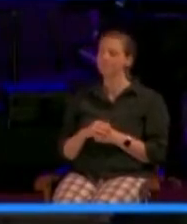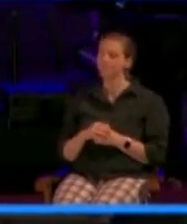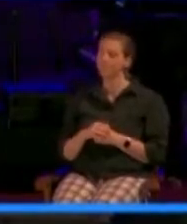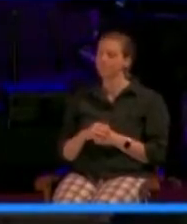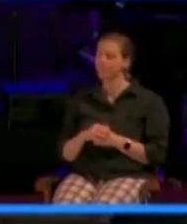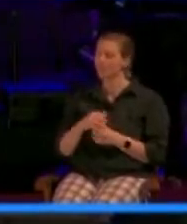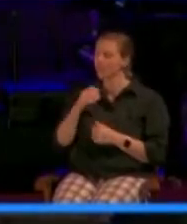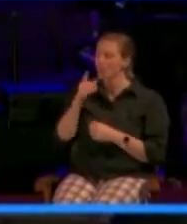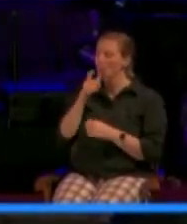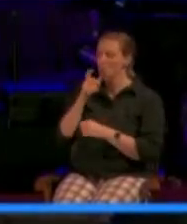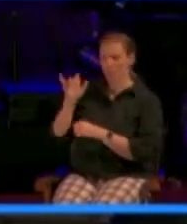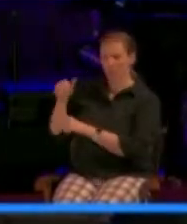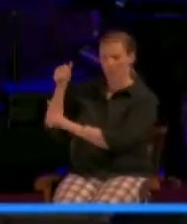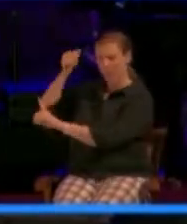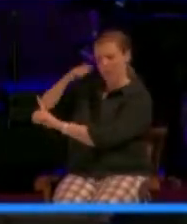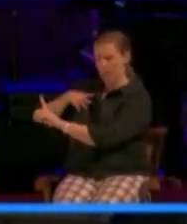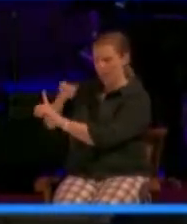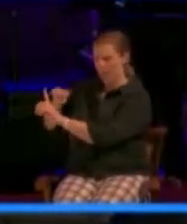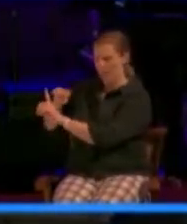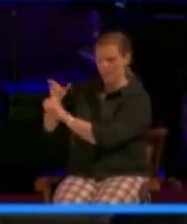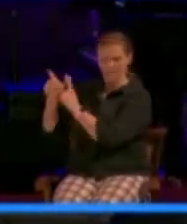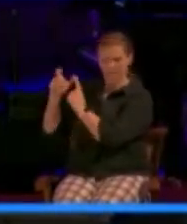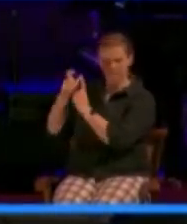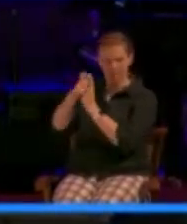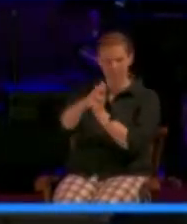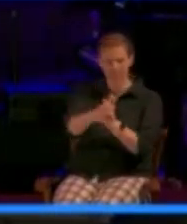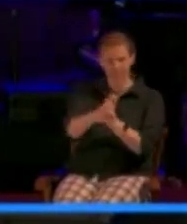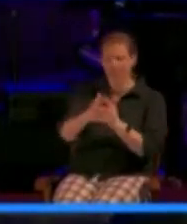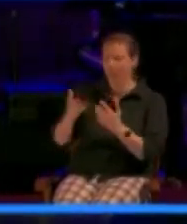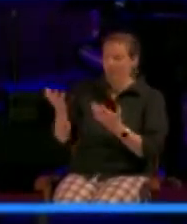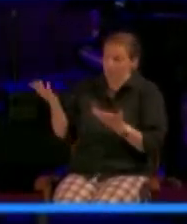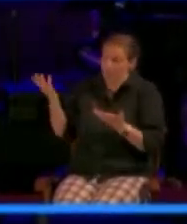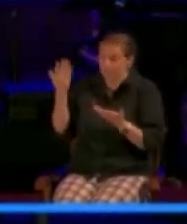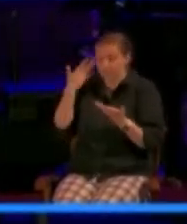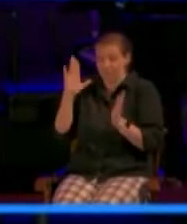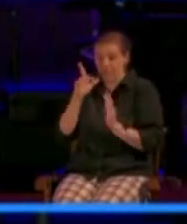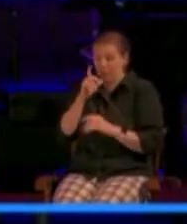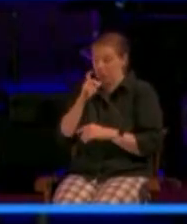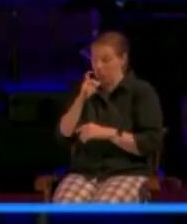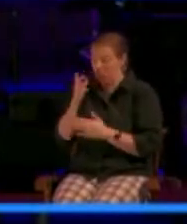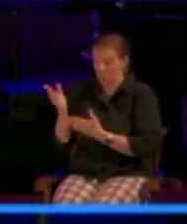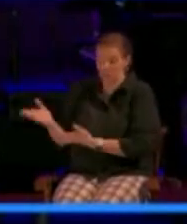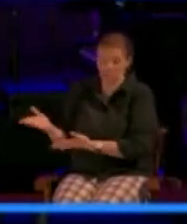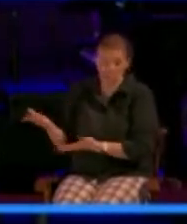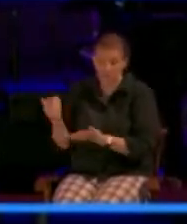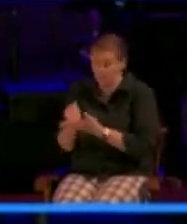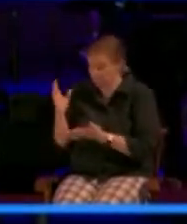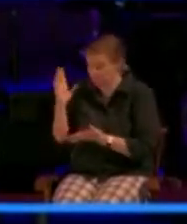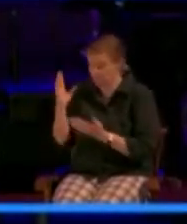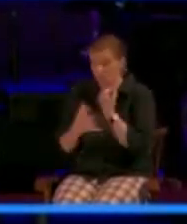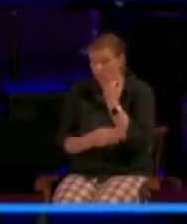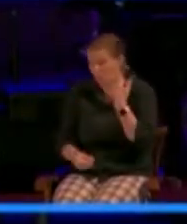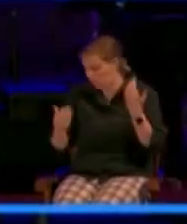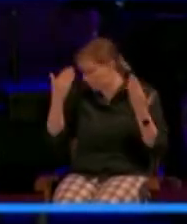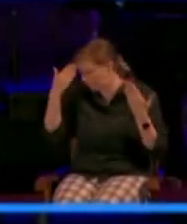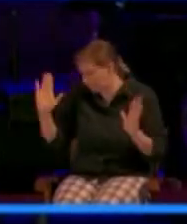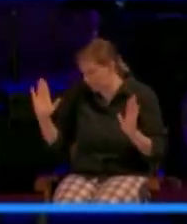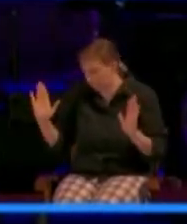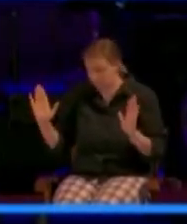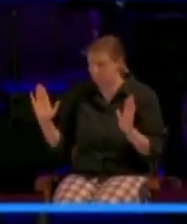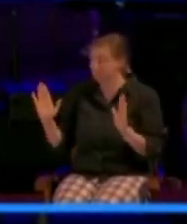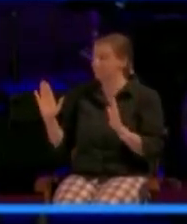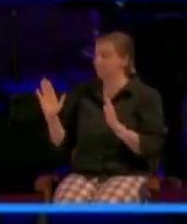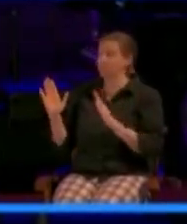It doesn't tell us he was a ruler. But the synoptic gospels fill in those details, and thereby everyone calls him the rich